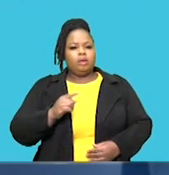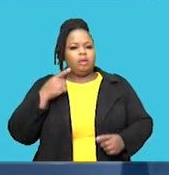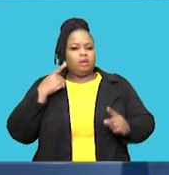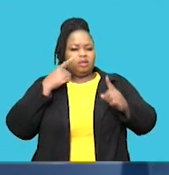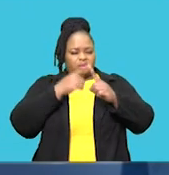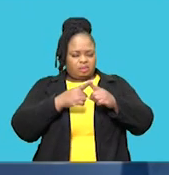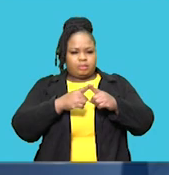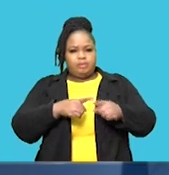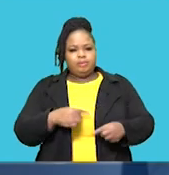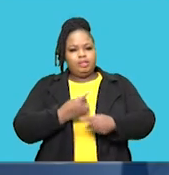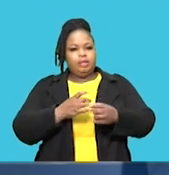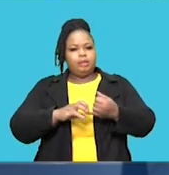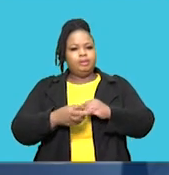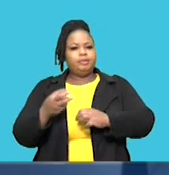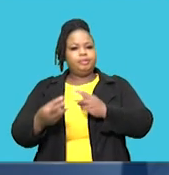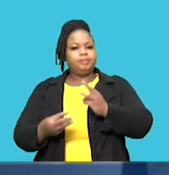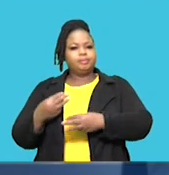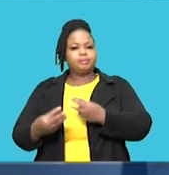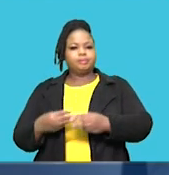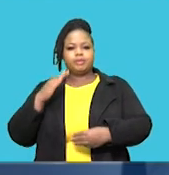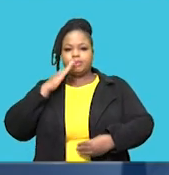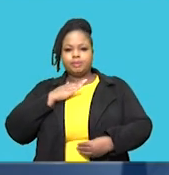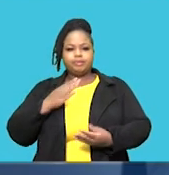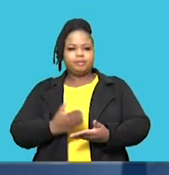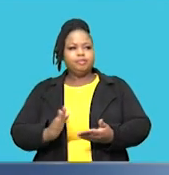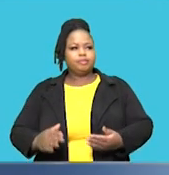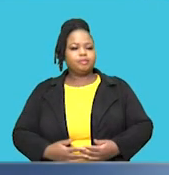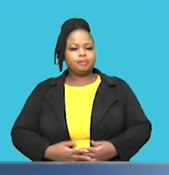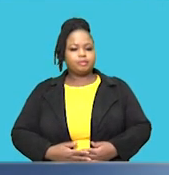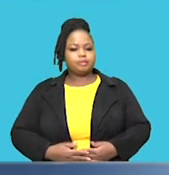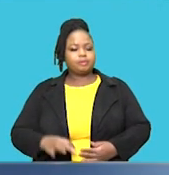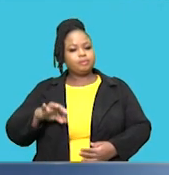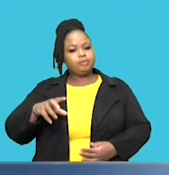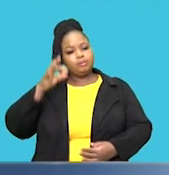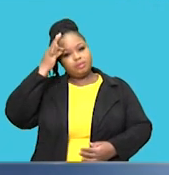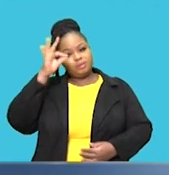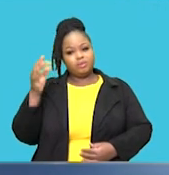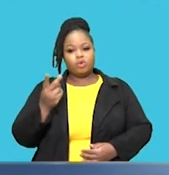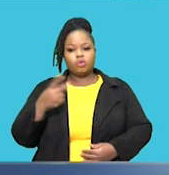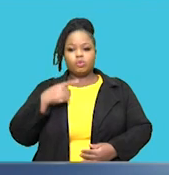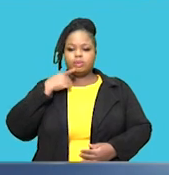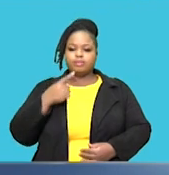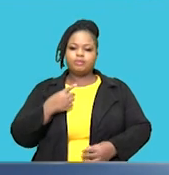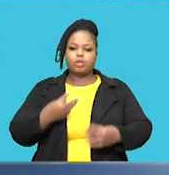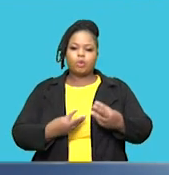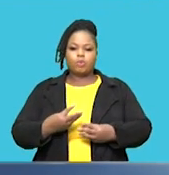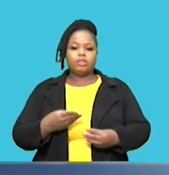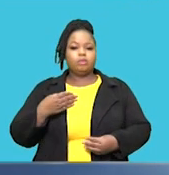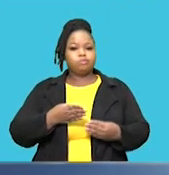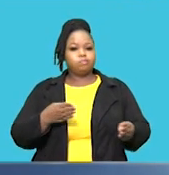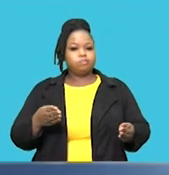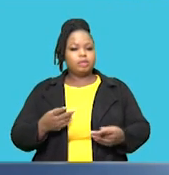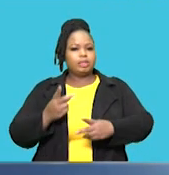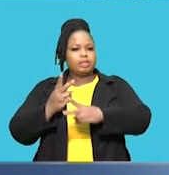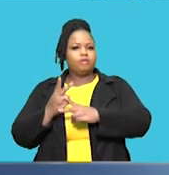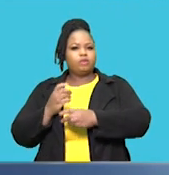benchmark of killing unemployment in Gauteng. The provincial government also emphasized that the jobs that will only be